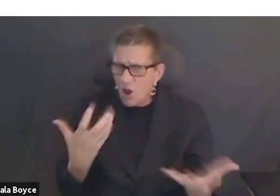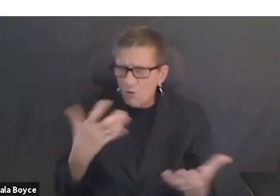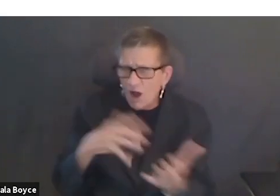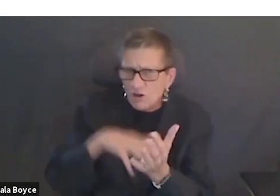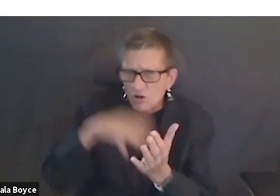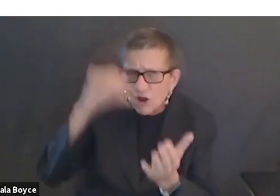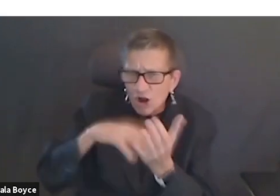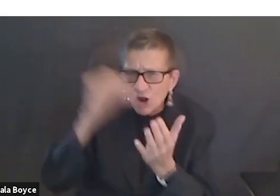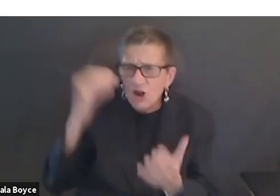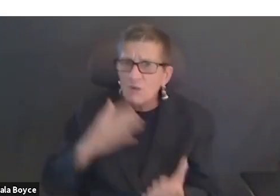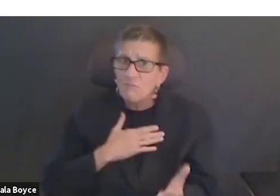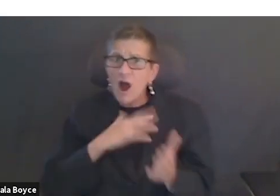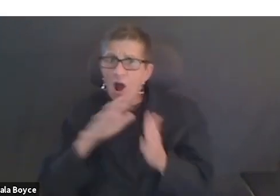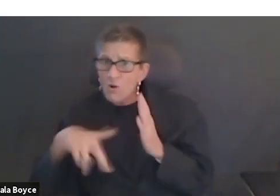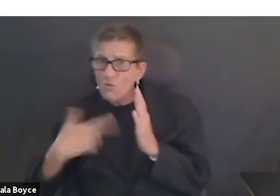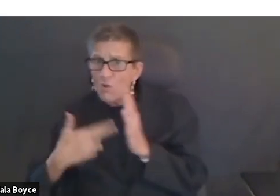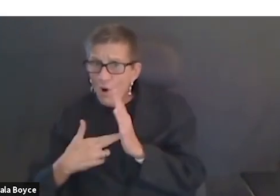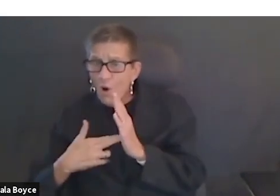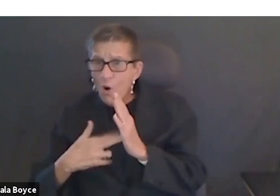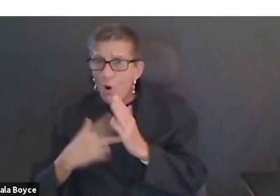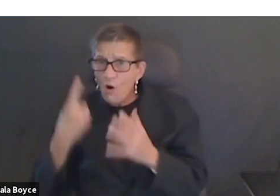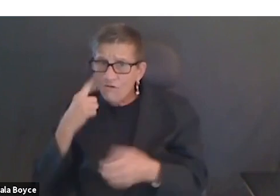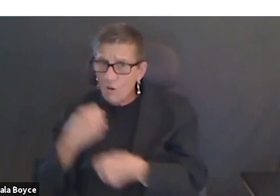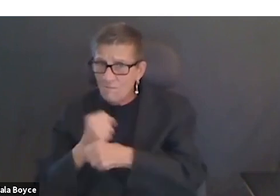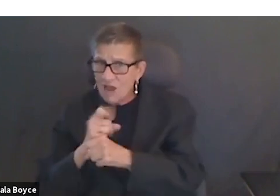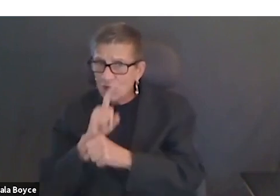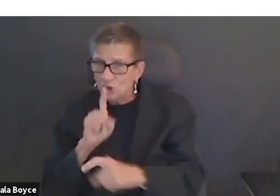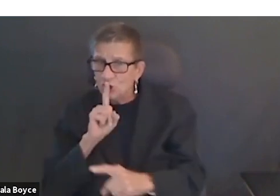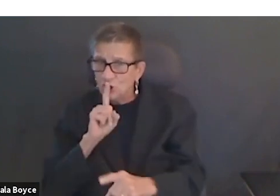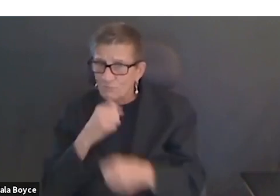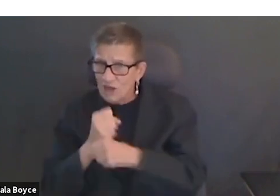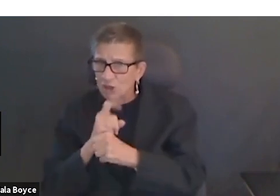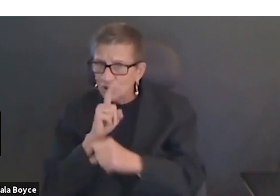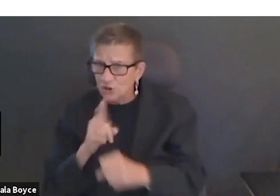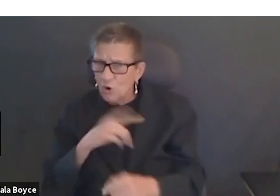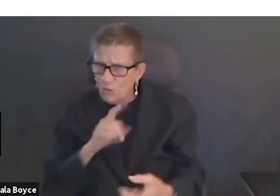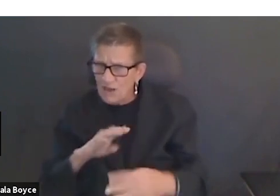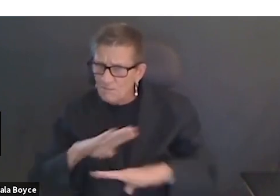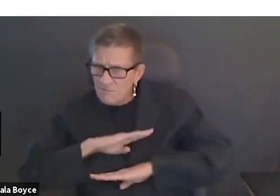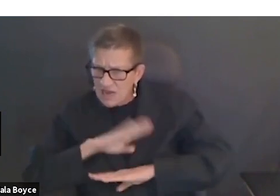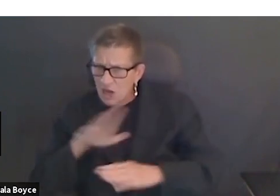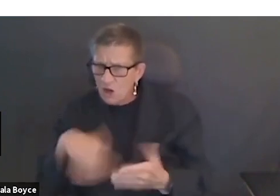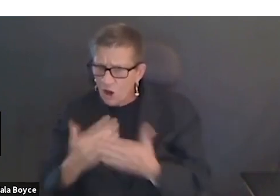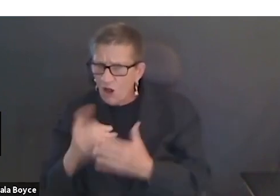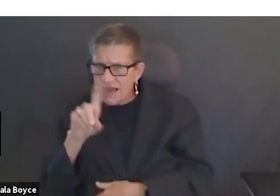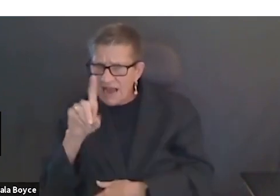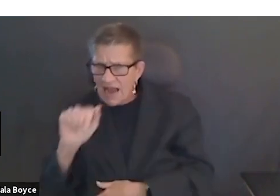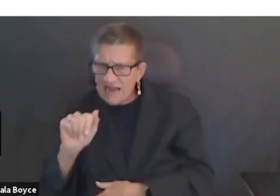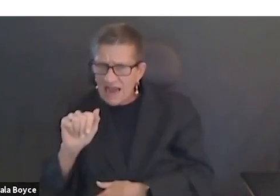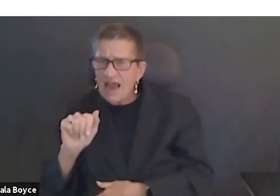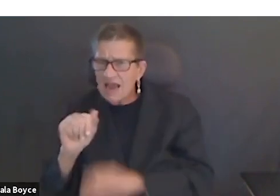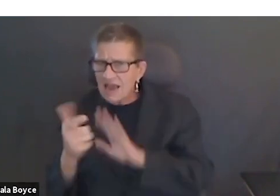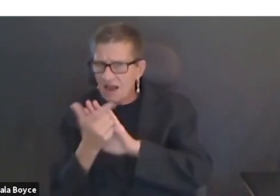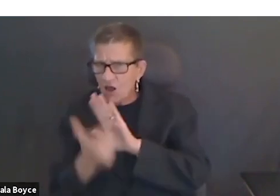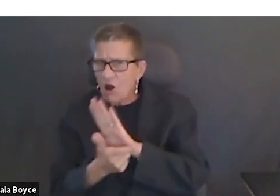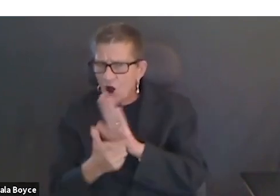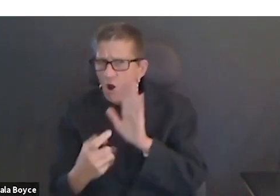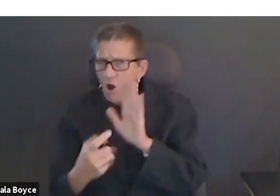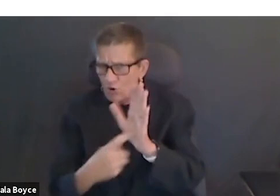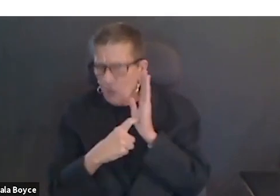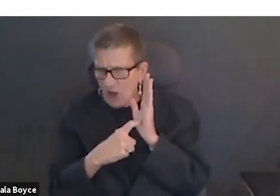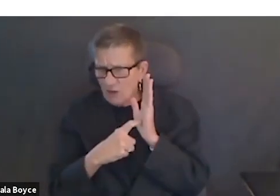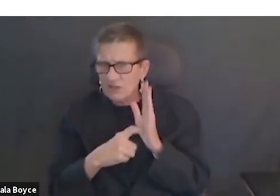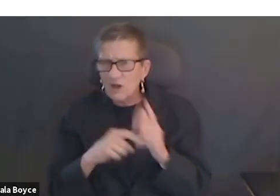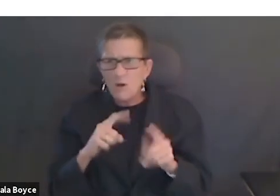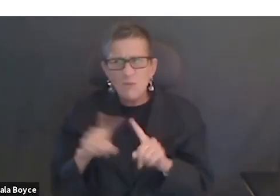My role is that of ensuring that we are meeting our responsibilities under the Americans with Disabilities Act, but it should never